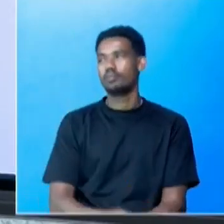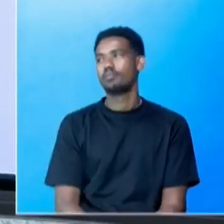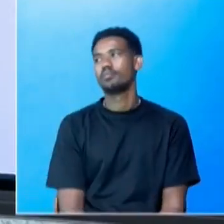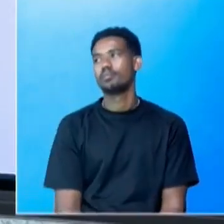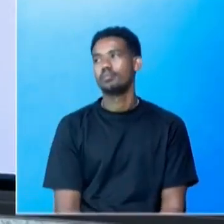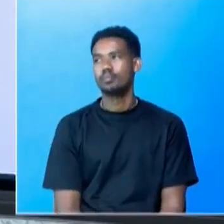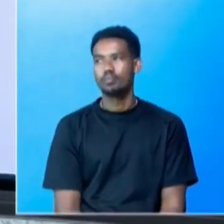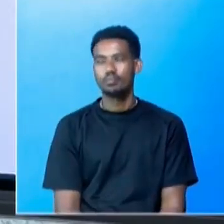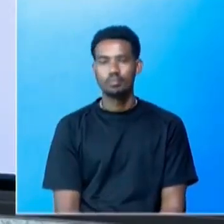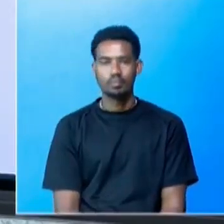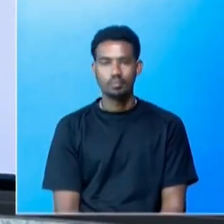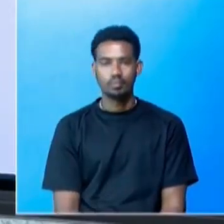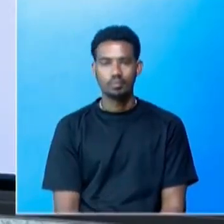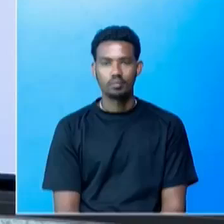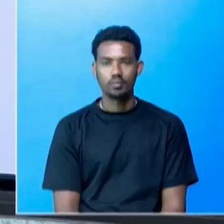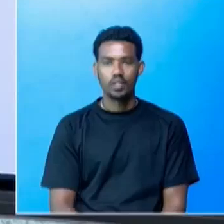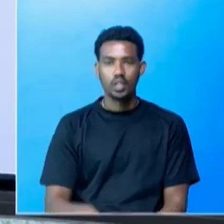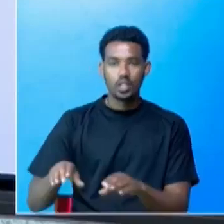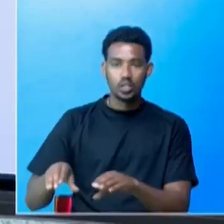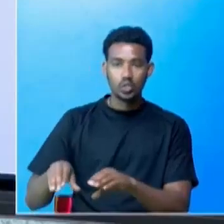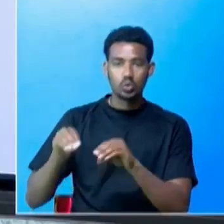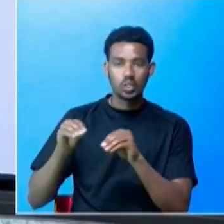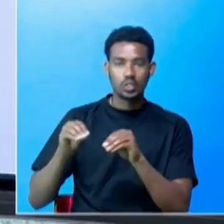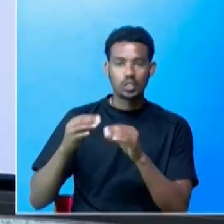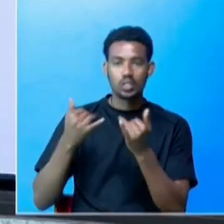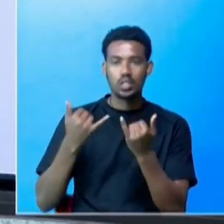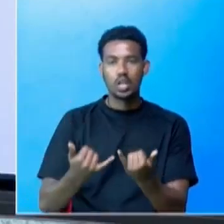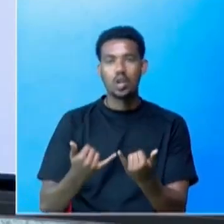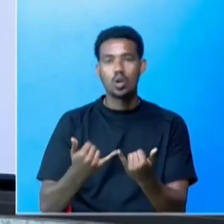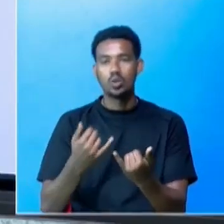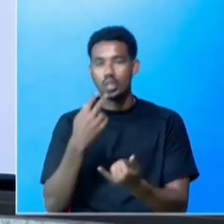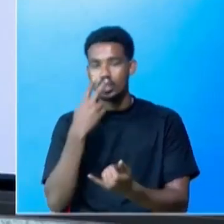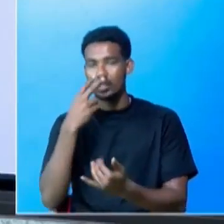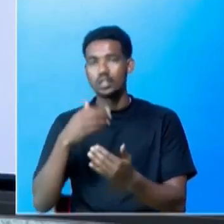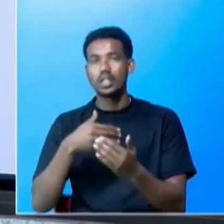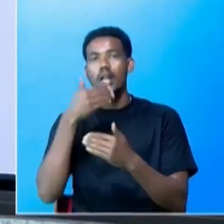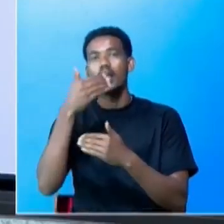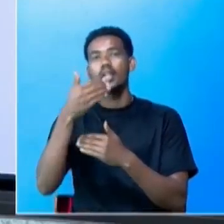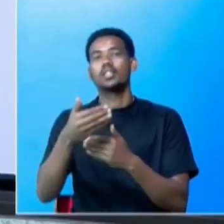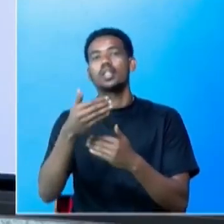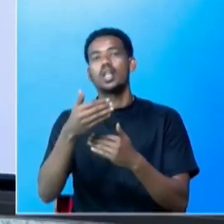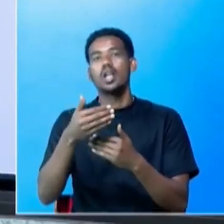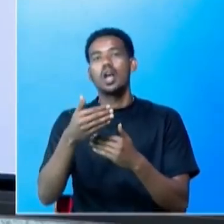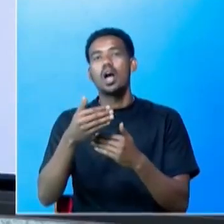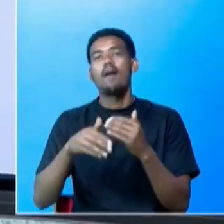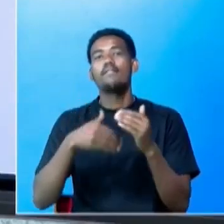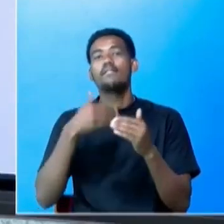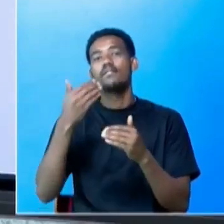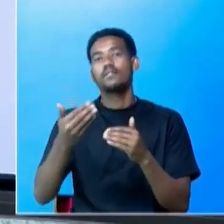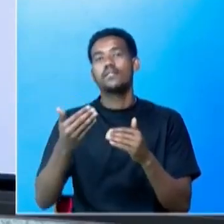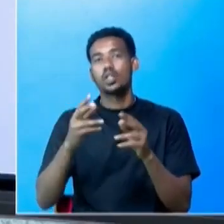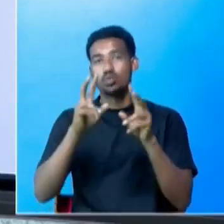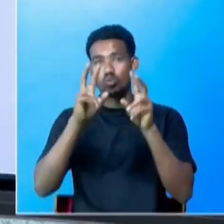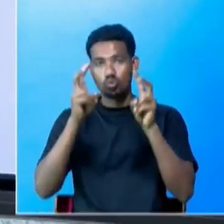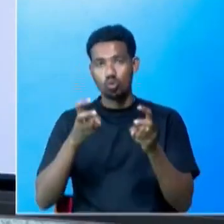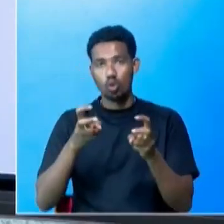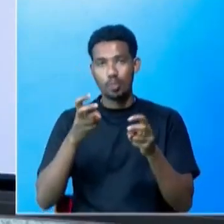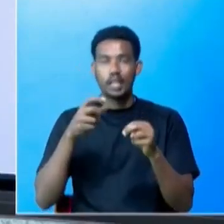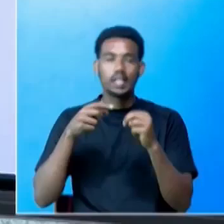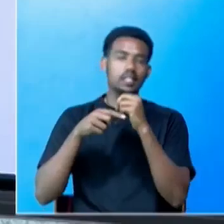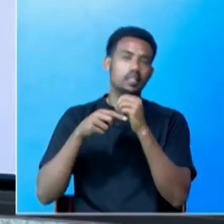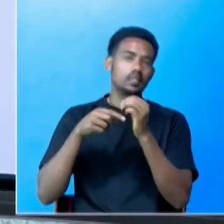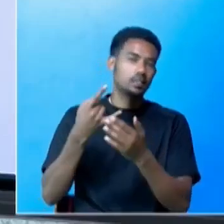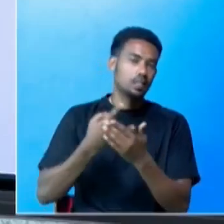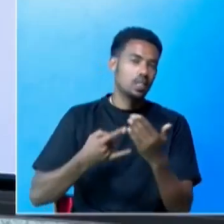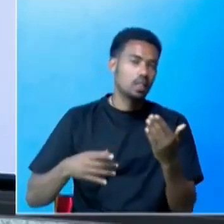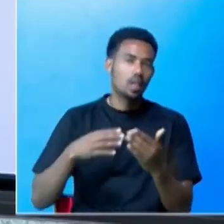clever student. So, students, let us see at the next after topic and detail and